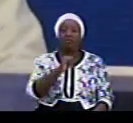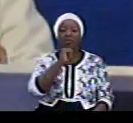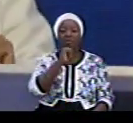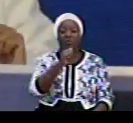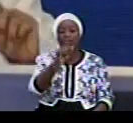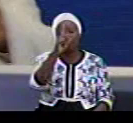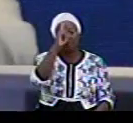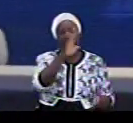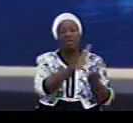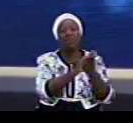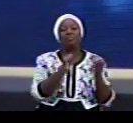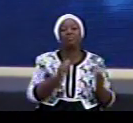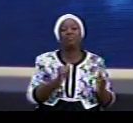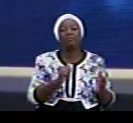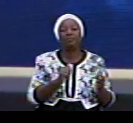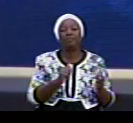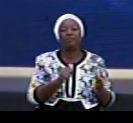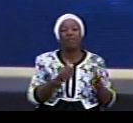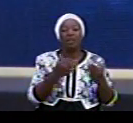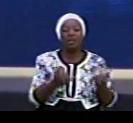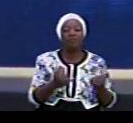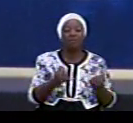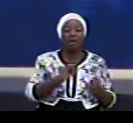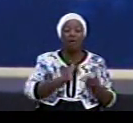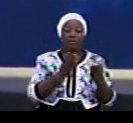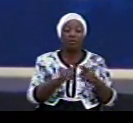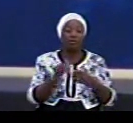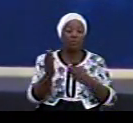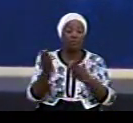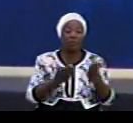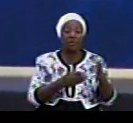believe. Let me bring out some words there.